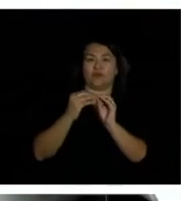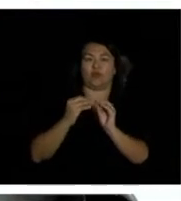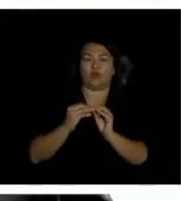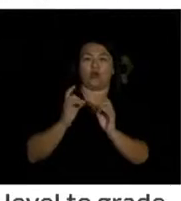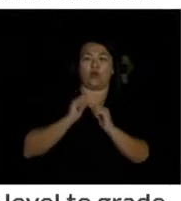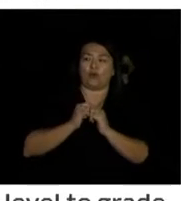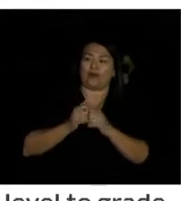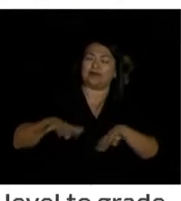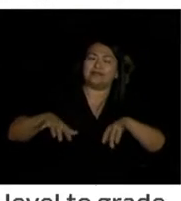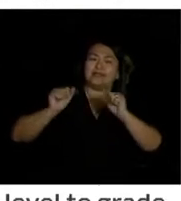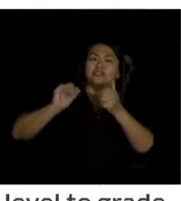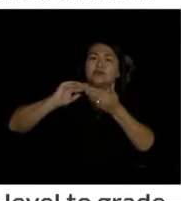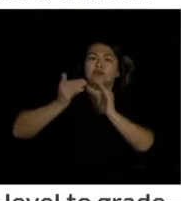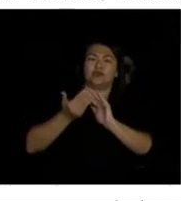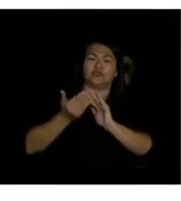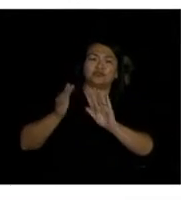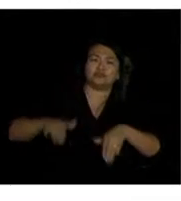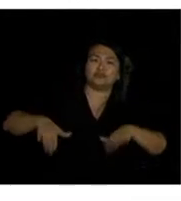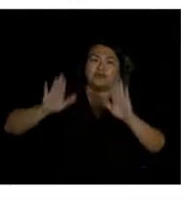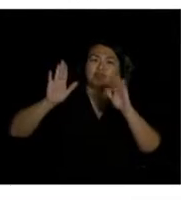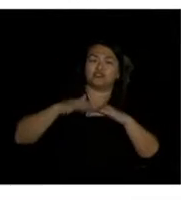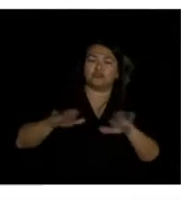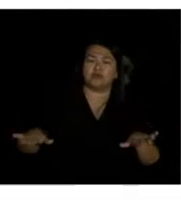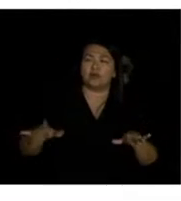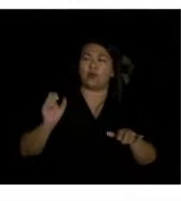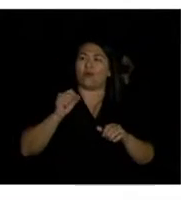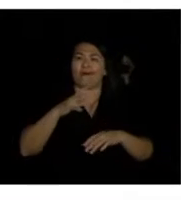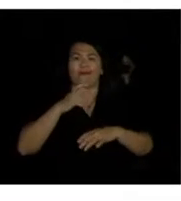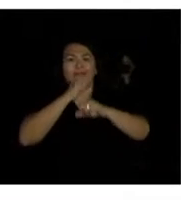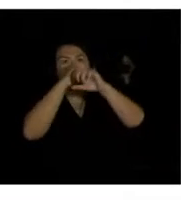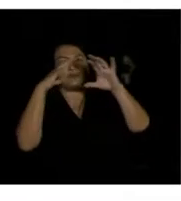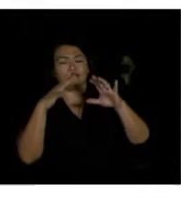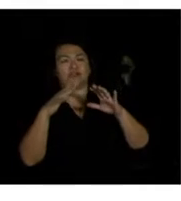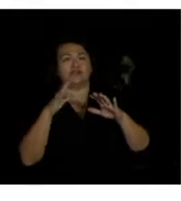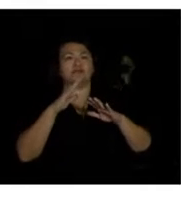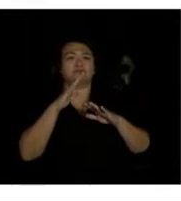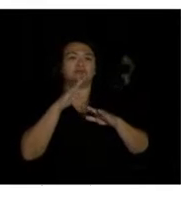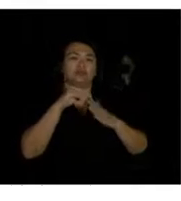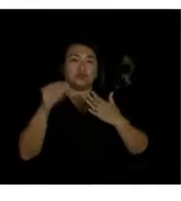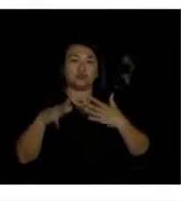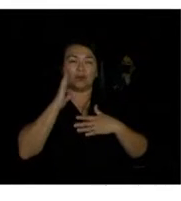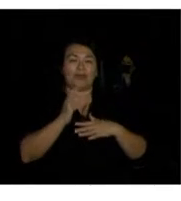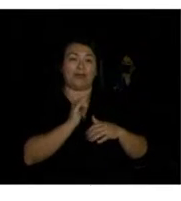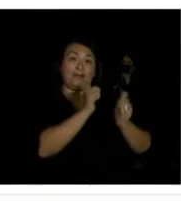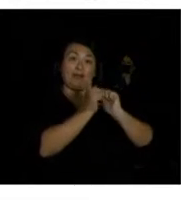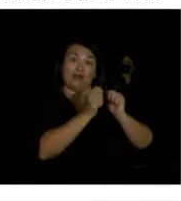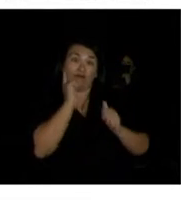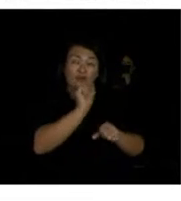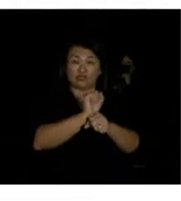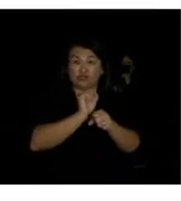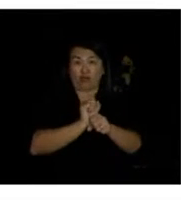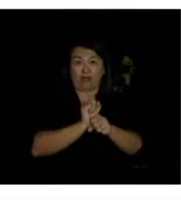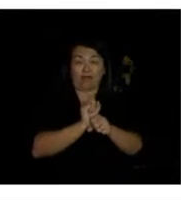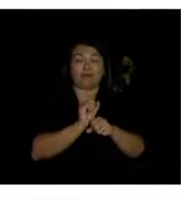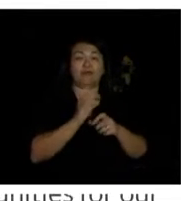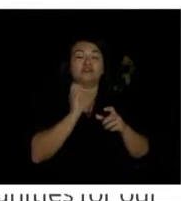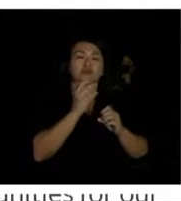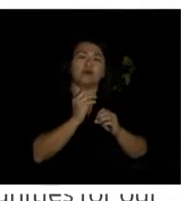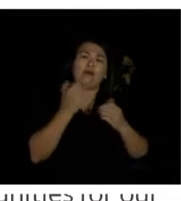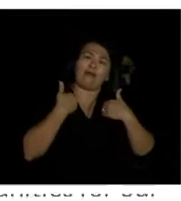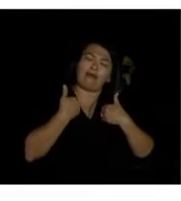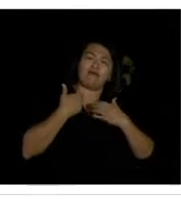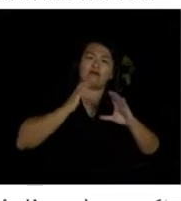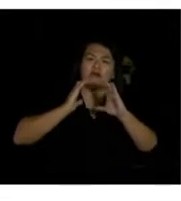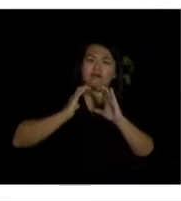our children, or I envision that our students will be able to be competitive in the job market, right? So have a conversation